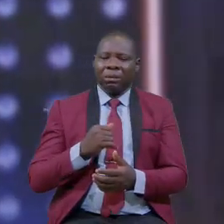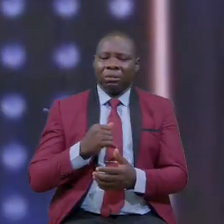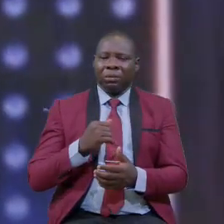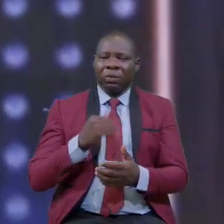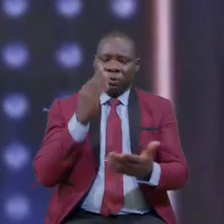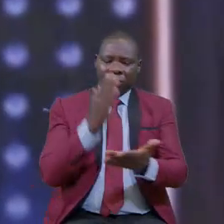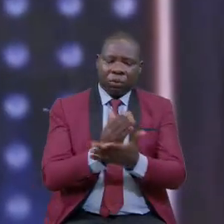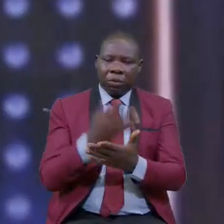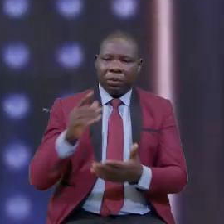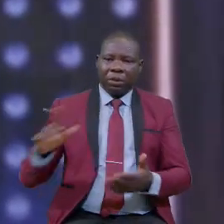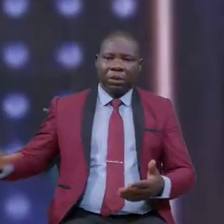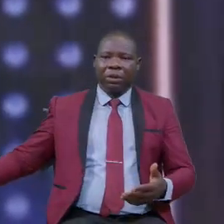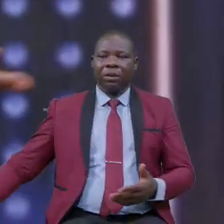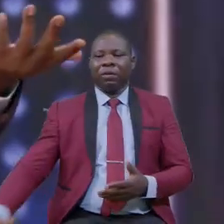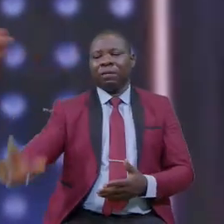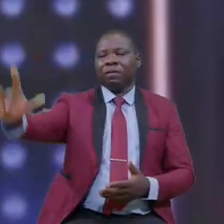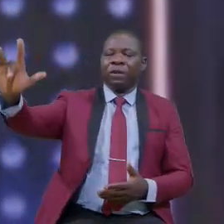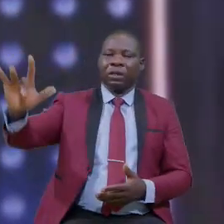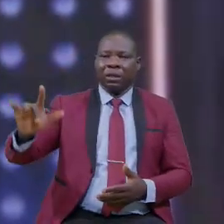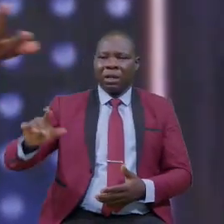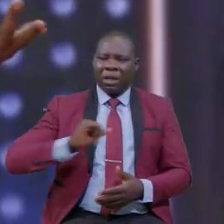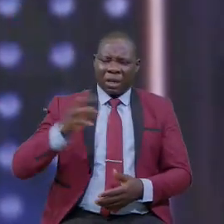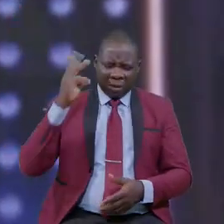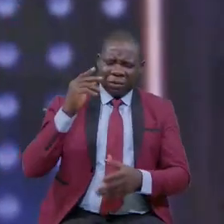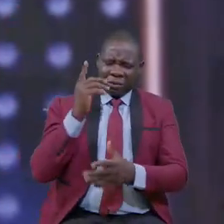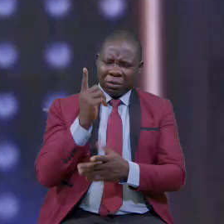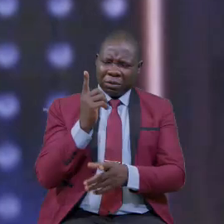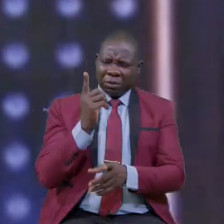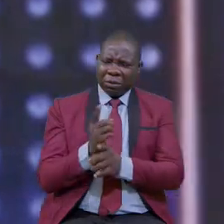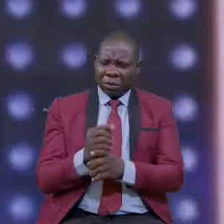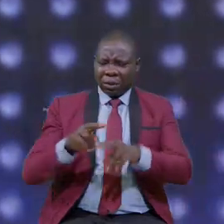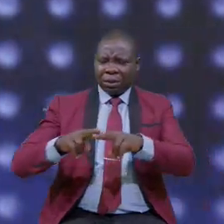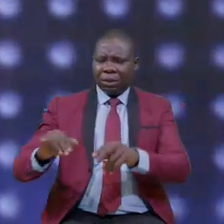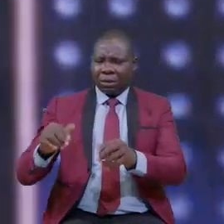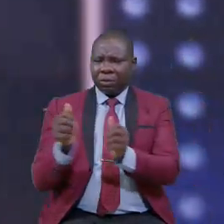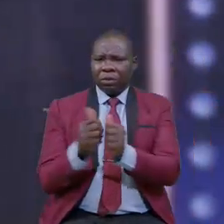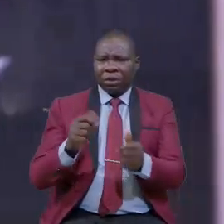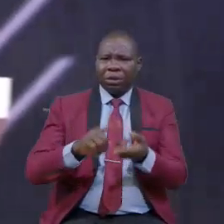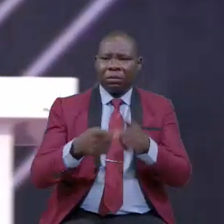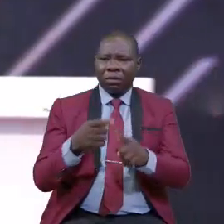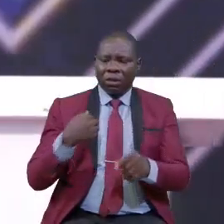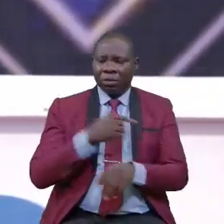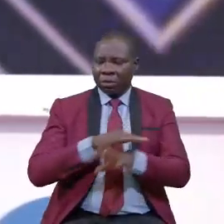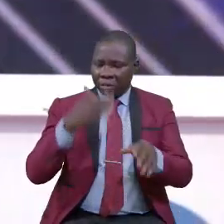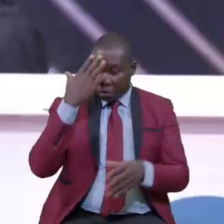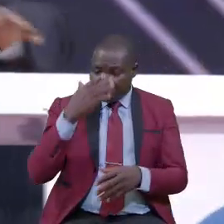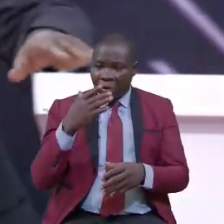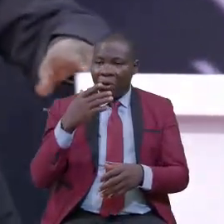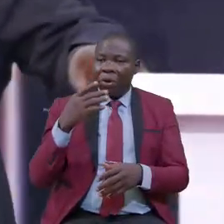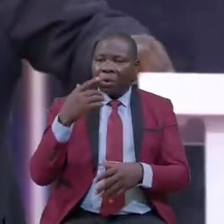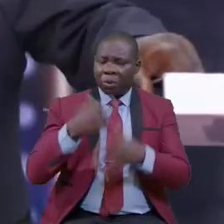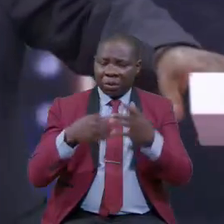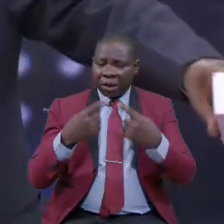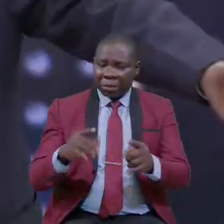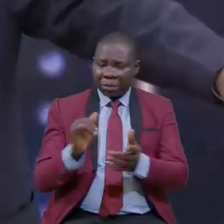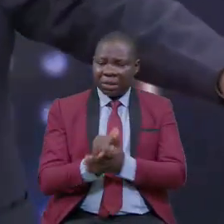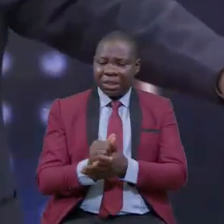sitting down there with a friend we didn't know where we stay that night we didn't know whether we will sit on the bench on